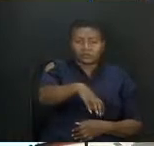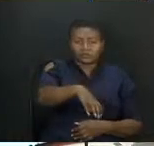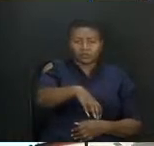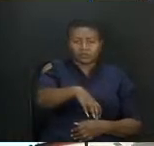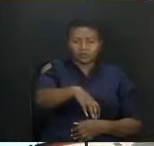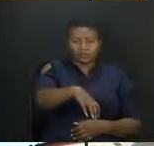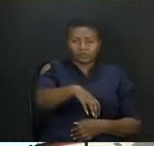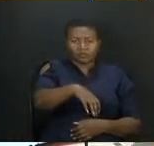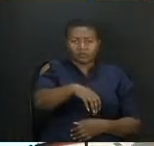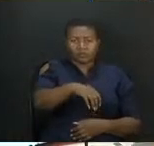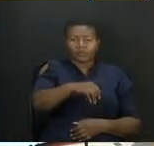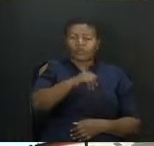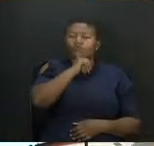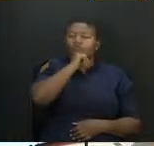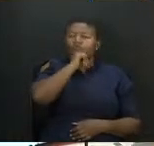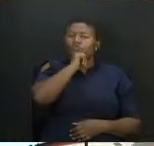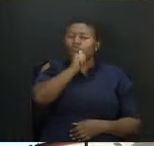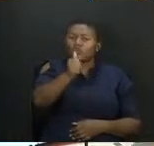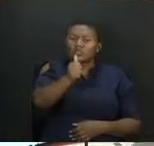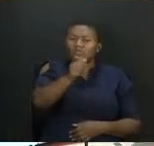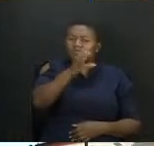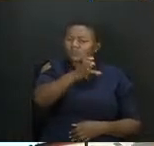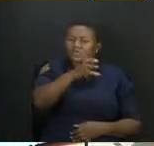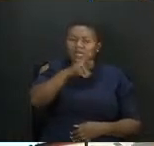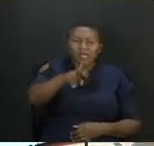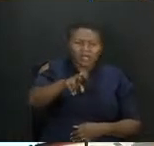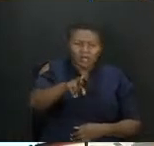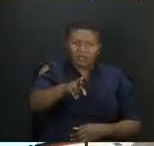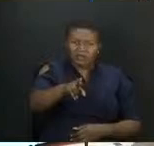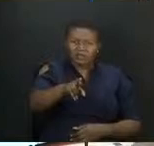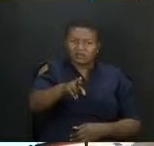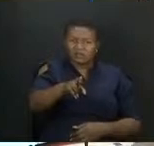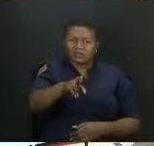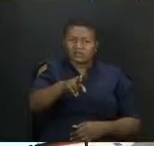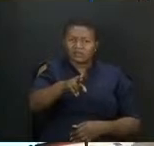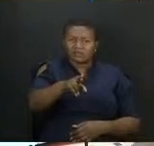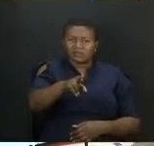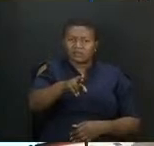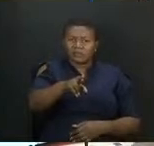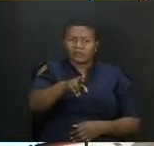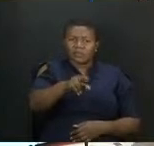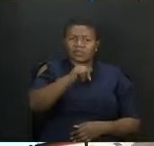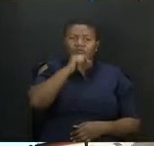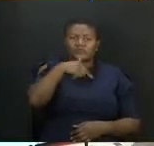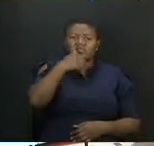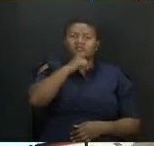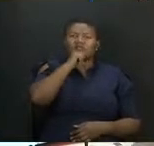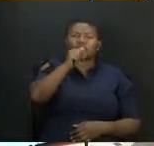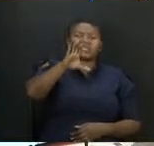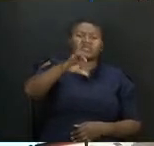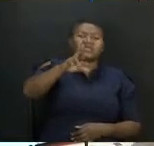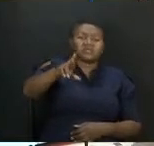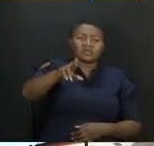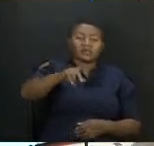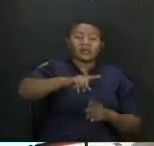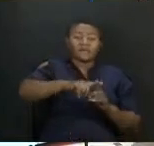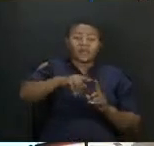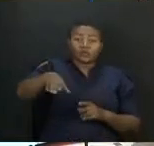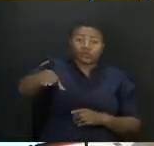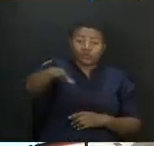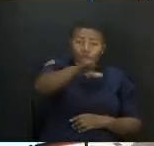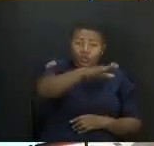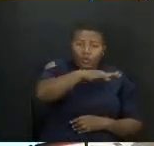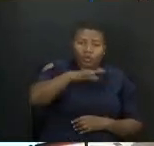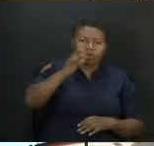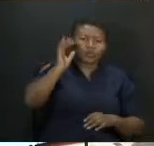edinafo, onye jumakofo, onye igwefo one problem. Oka inhina enyo prunsu.